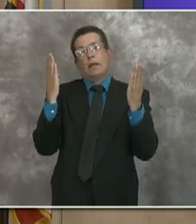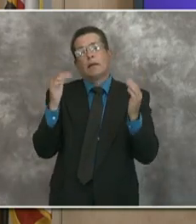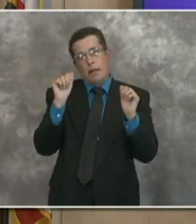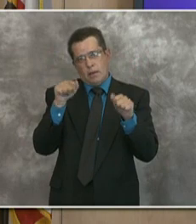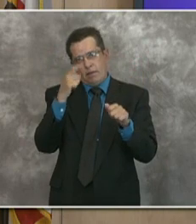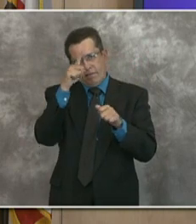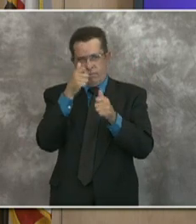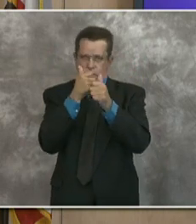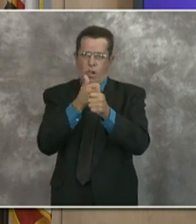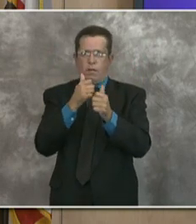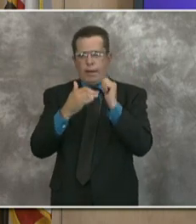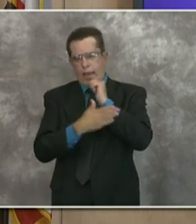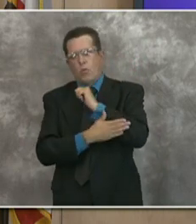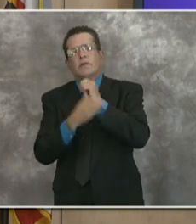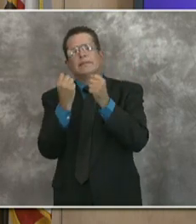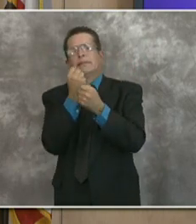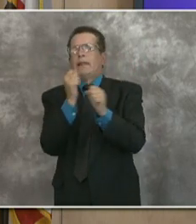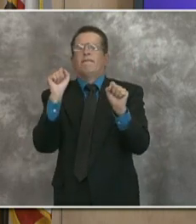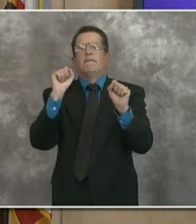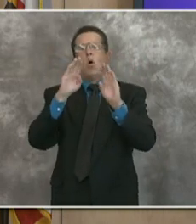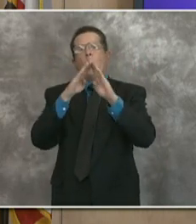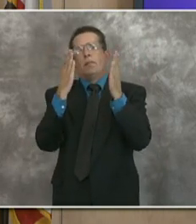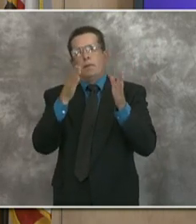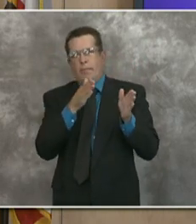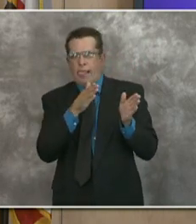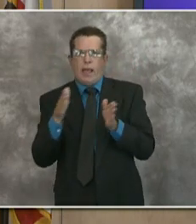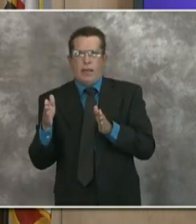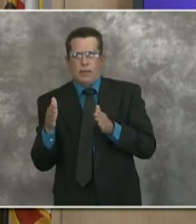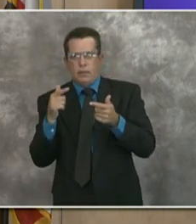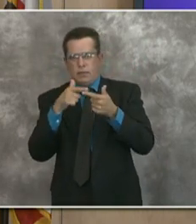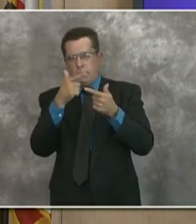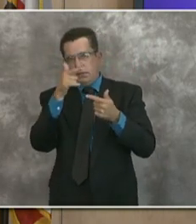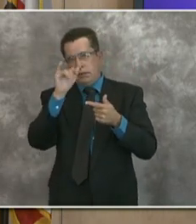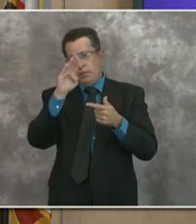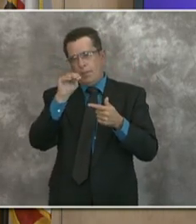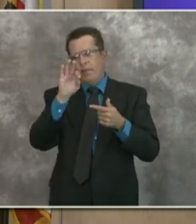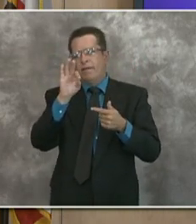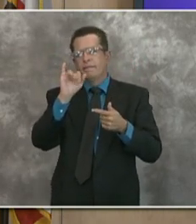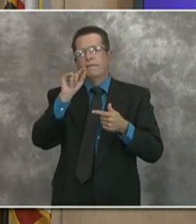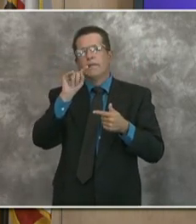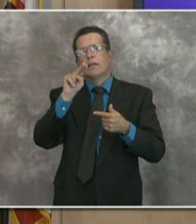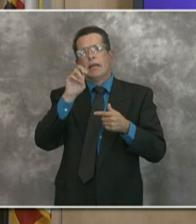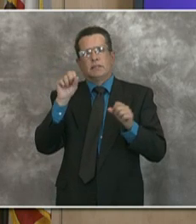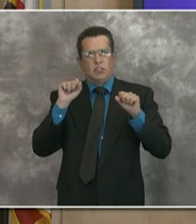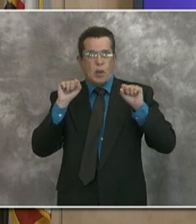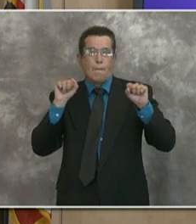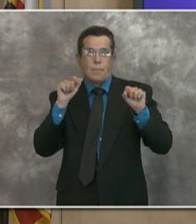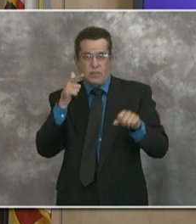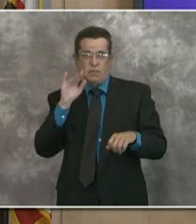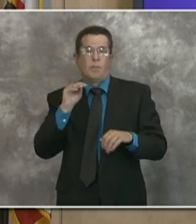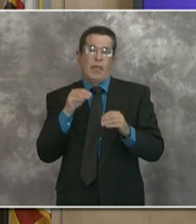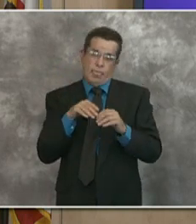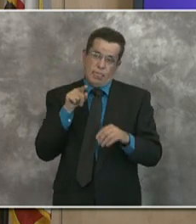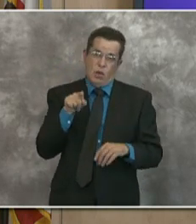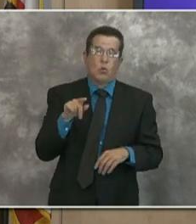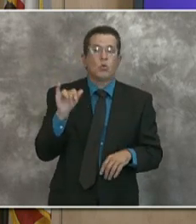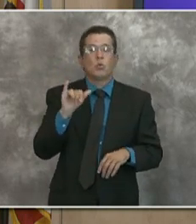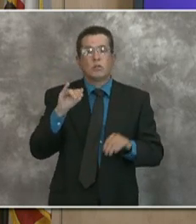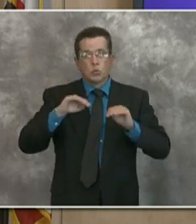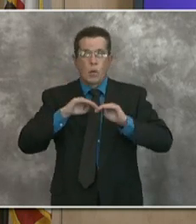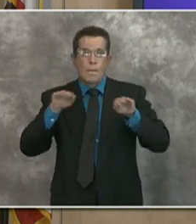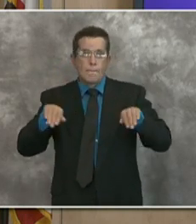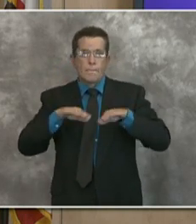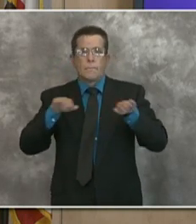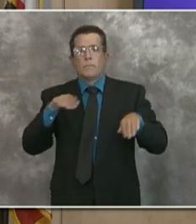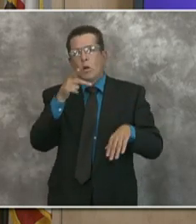they complete the county safe reopening plan and use the state guidance. Gym and fitness facilities included in that are swimming pools,